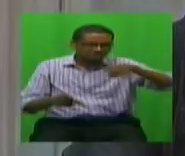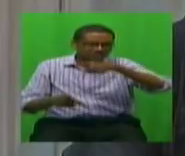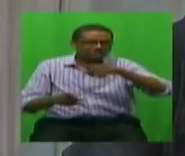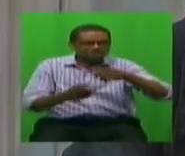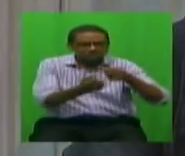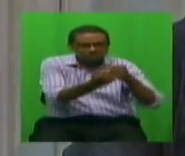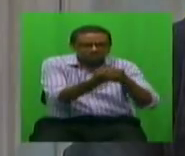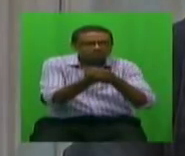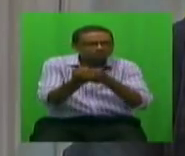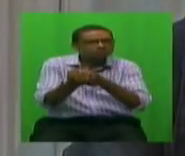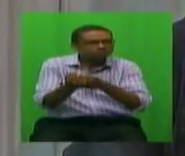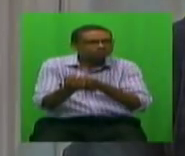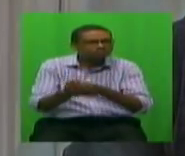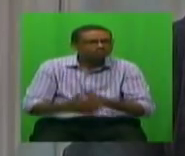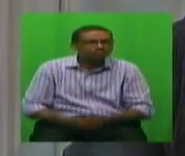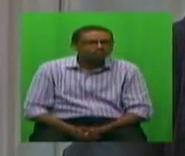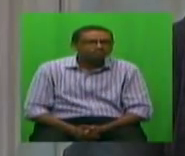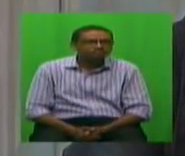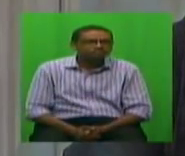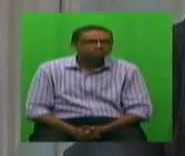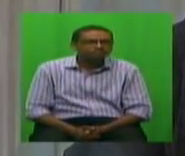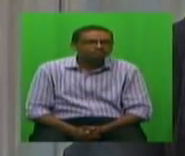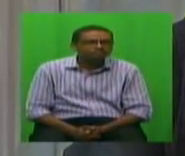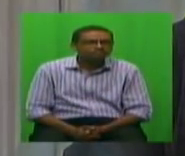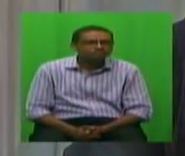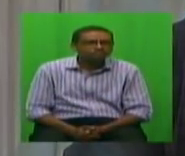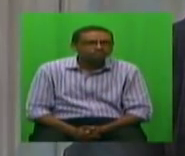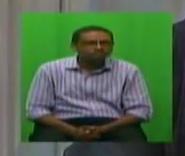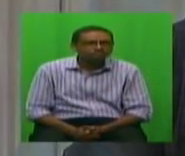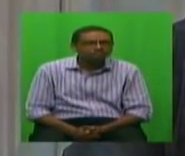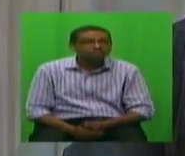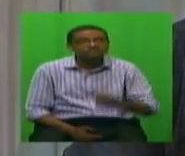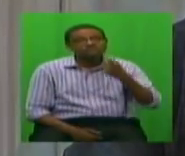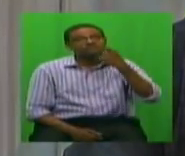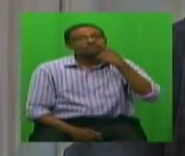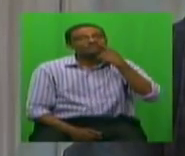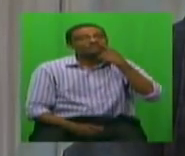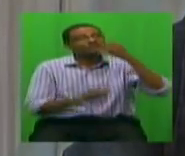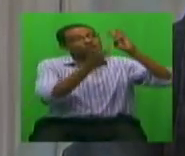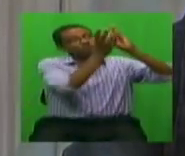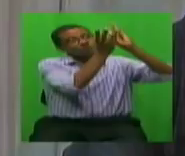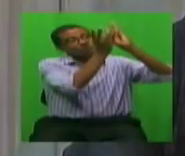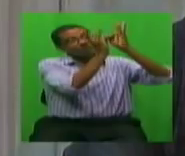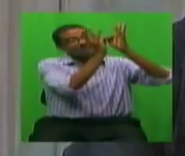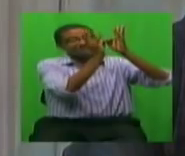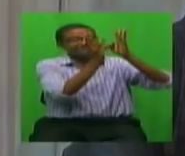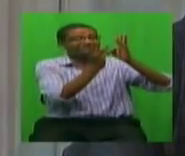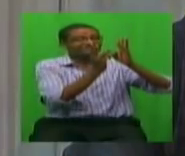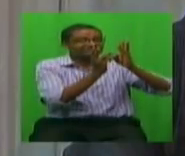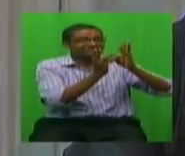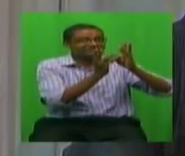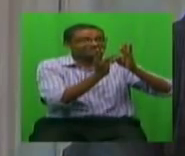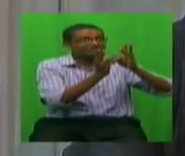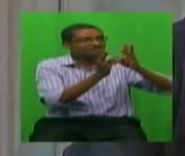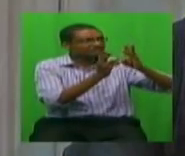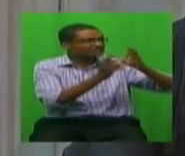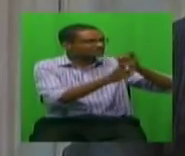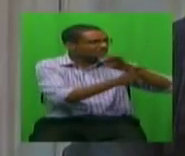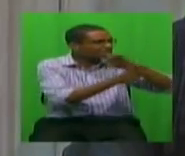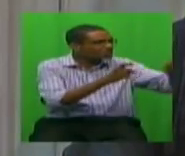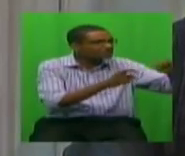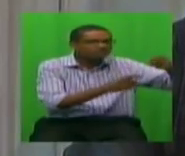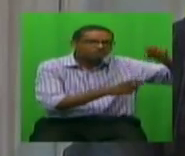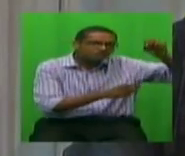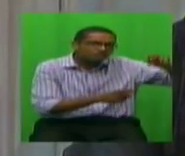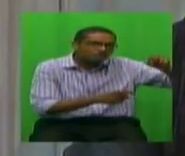the good thing about the recent weather is that it's not affected south and southwest, so we've not